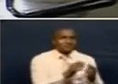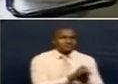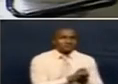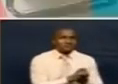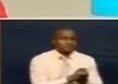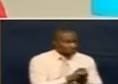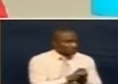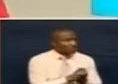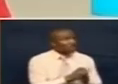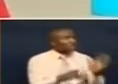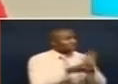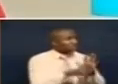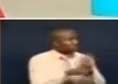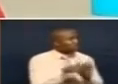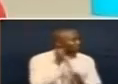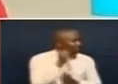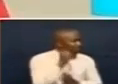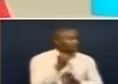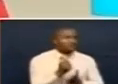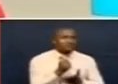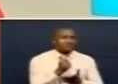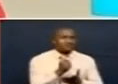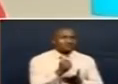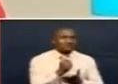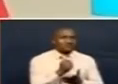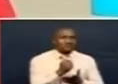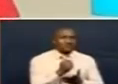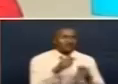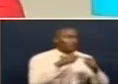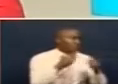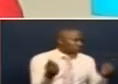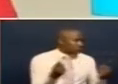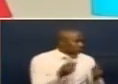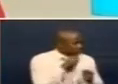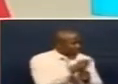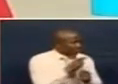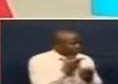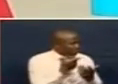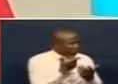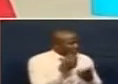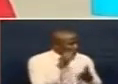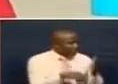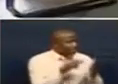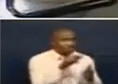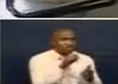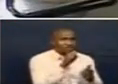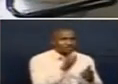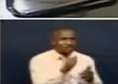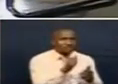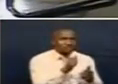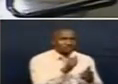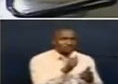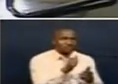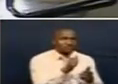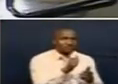of negative politics, of constantly be opposing, etc. Is this what NASA does? Because could I just add this point? No,